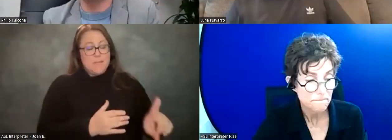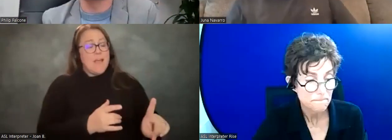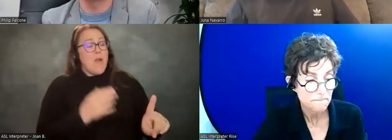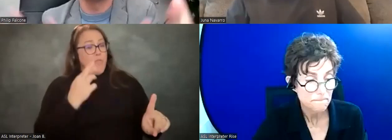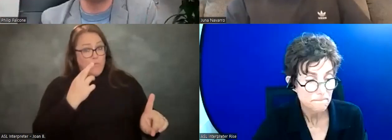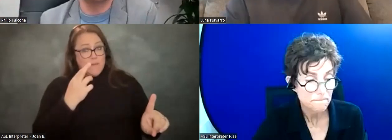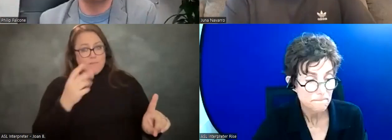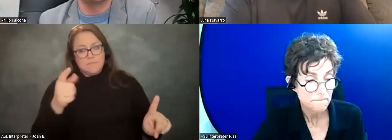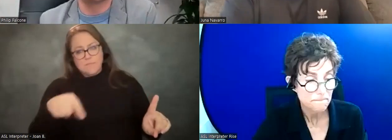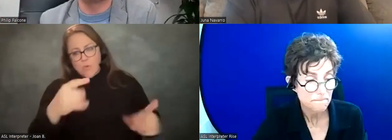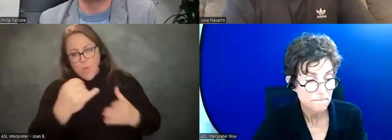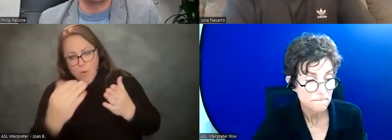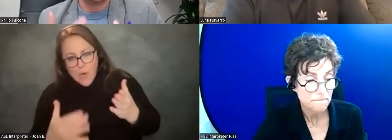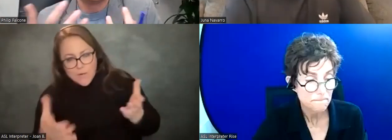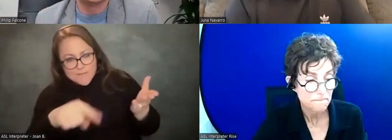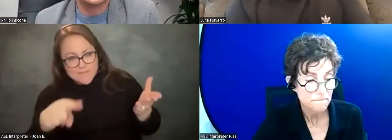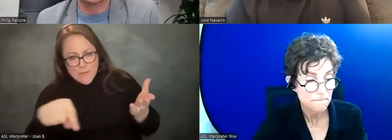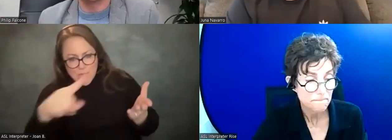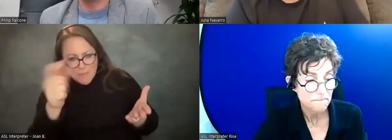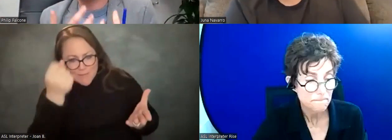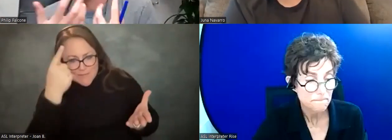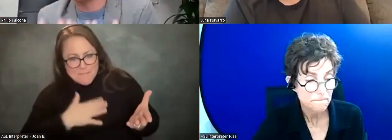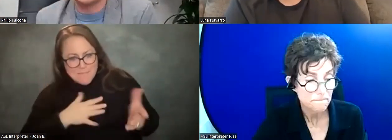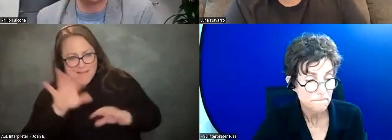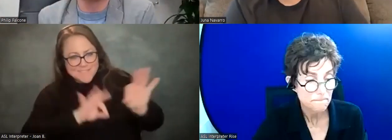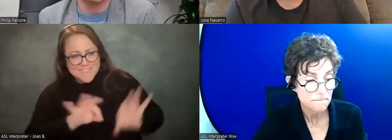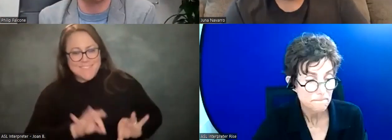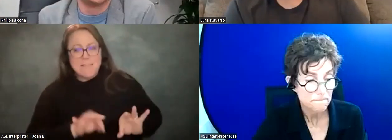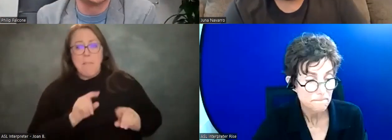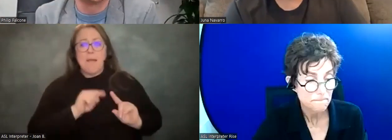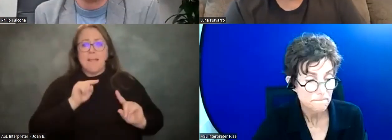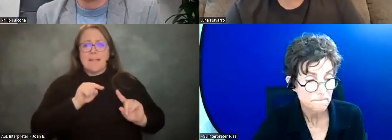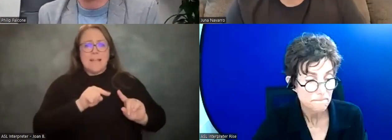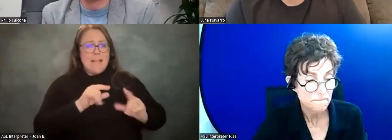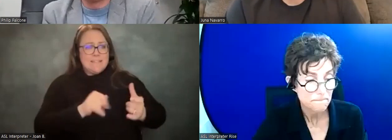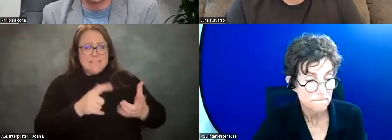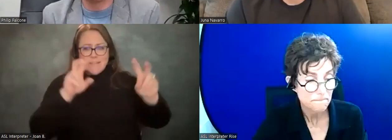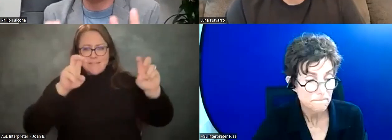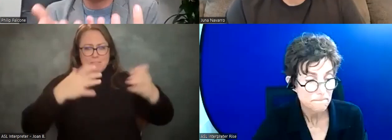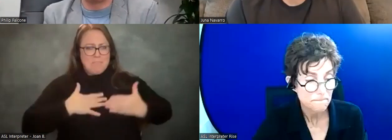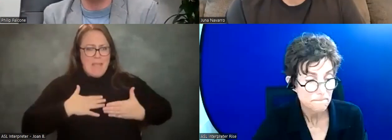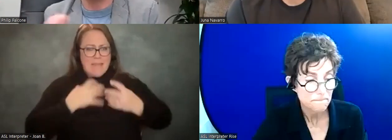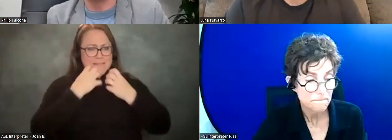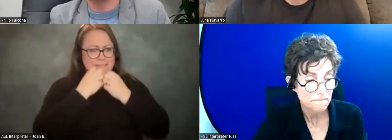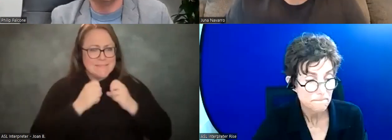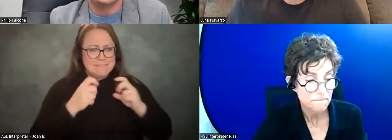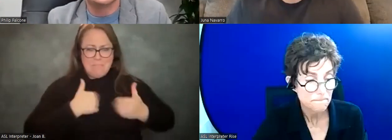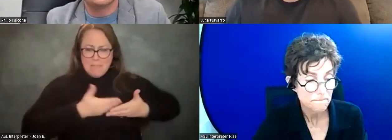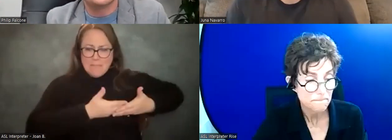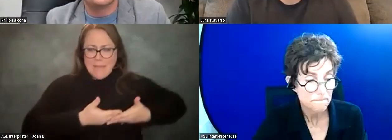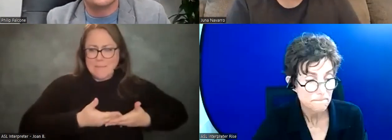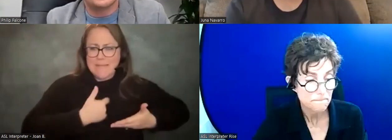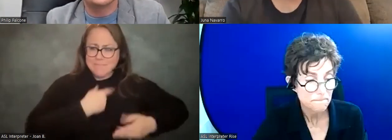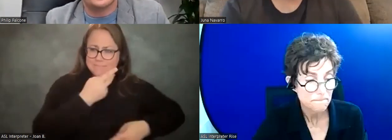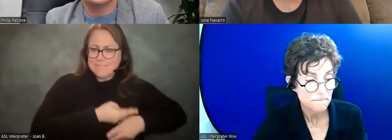we have a lot of artists here. I think you probably understand what I'm saying. This is a child. This is your work. This is your baby here. And